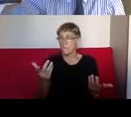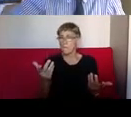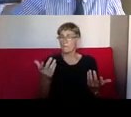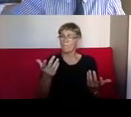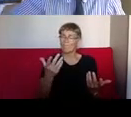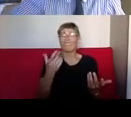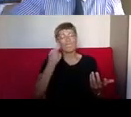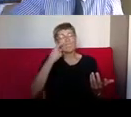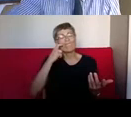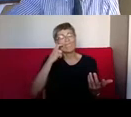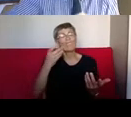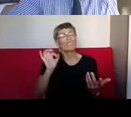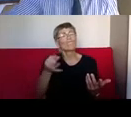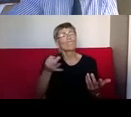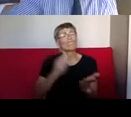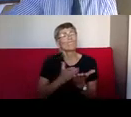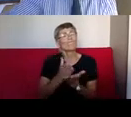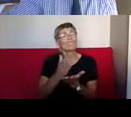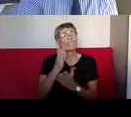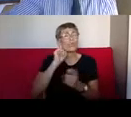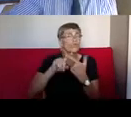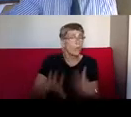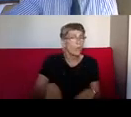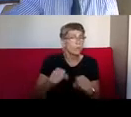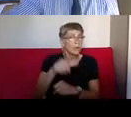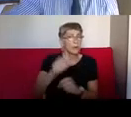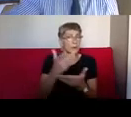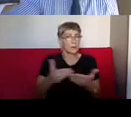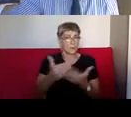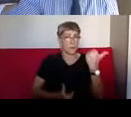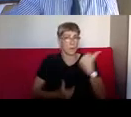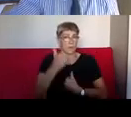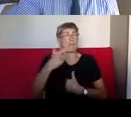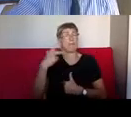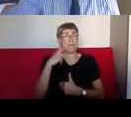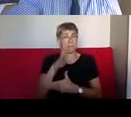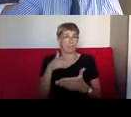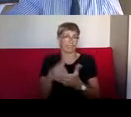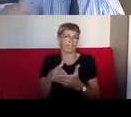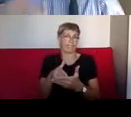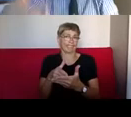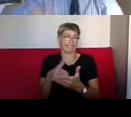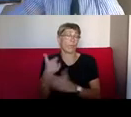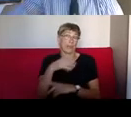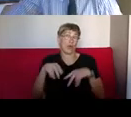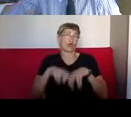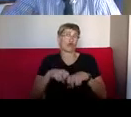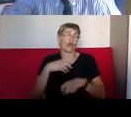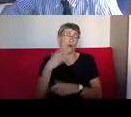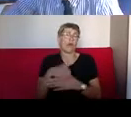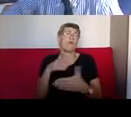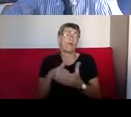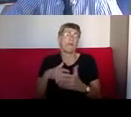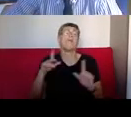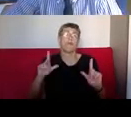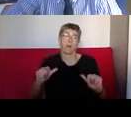with disabilities face when they are looking for job, and that is, as you can see the list,